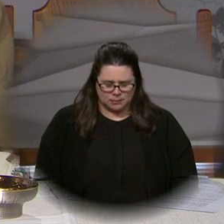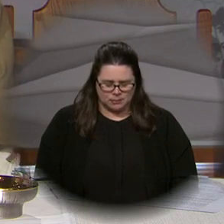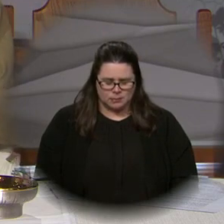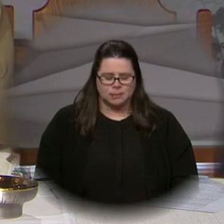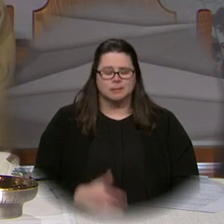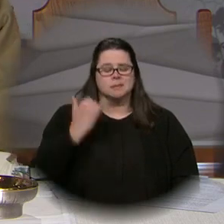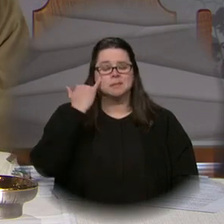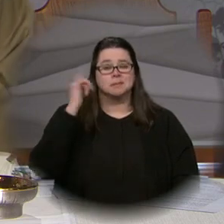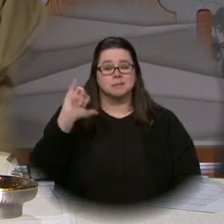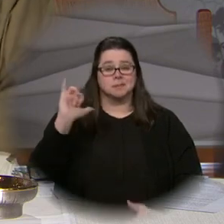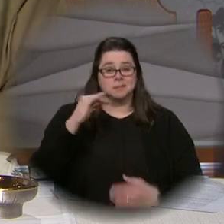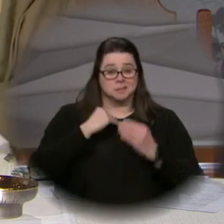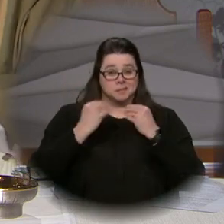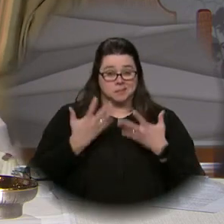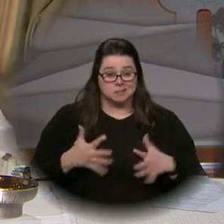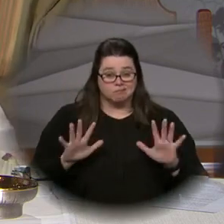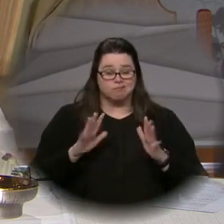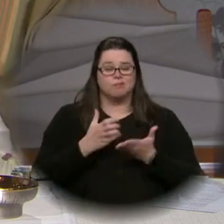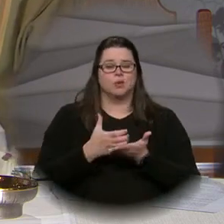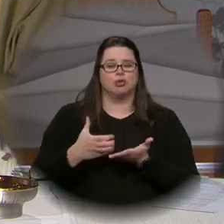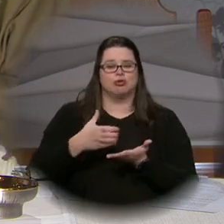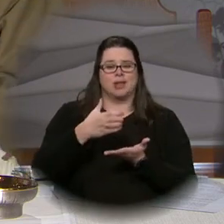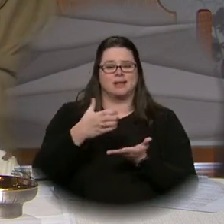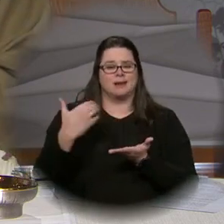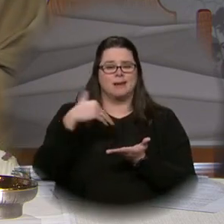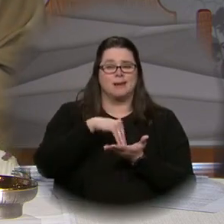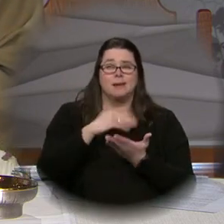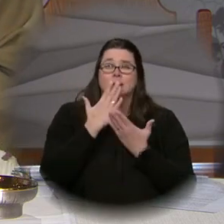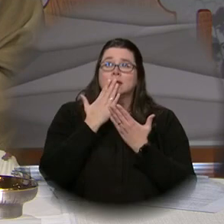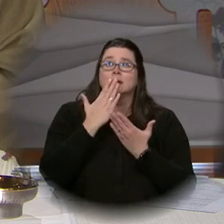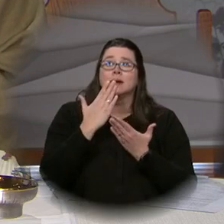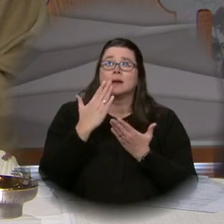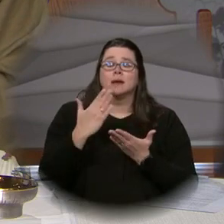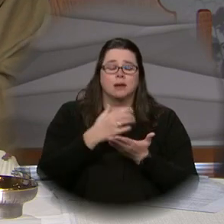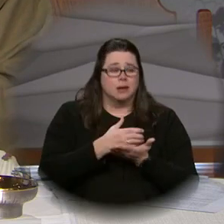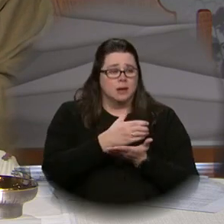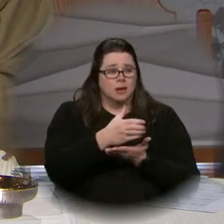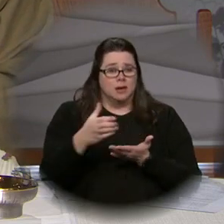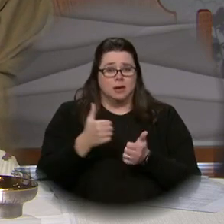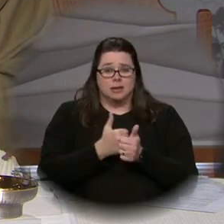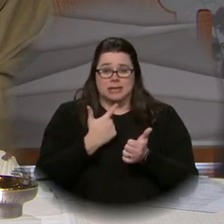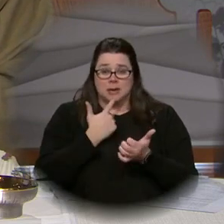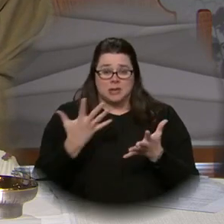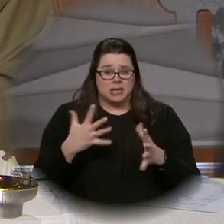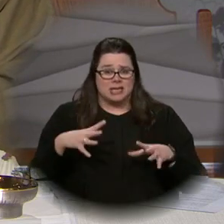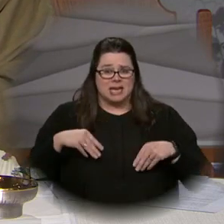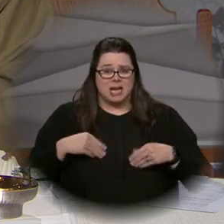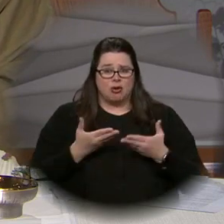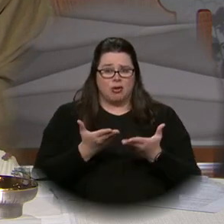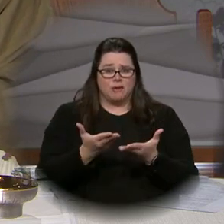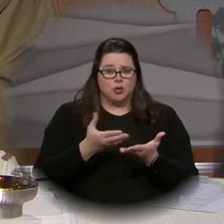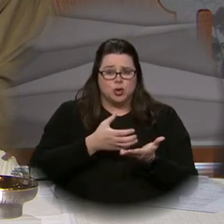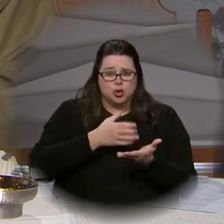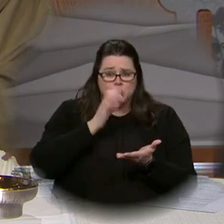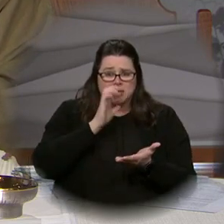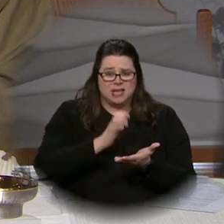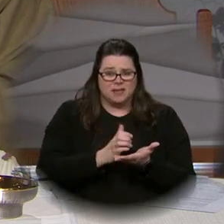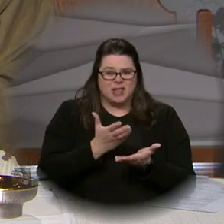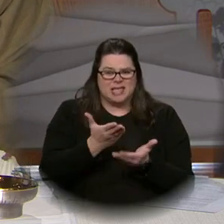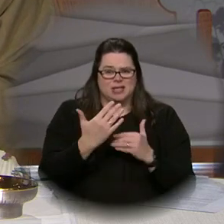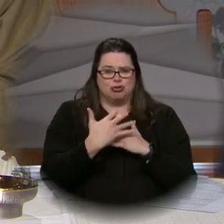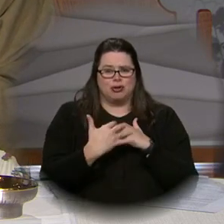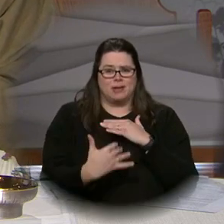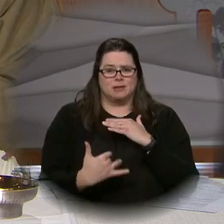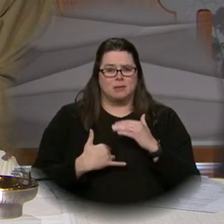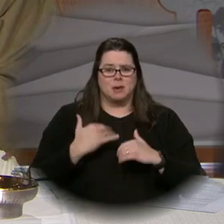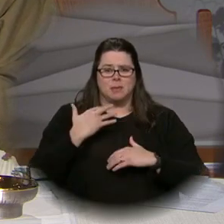In a similar way, when supper was ended, he took the chalice. Once more giving you thanks, he gave it to his disciples, saying, "Take this, all of you, and drink from it. For